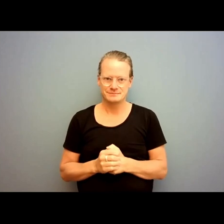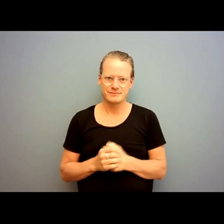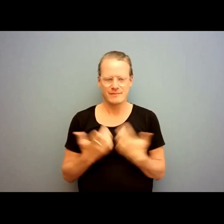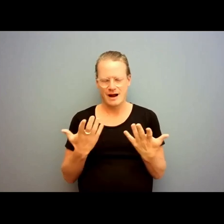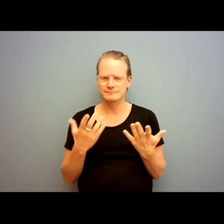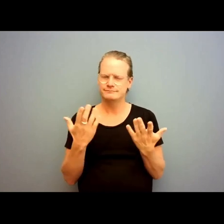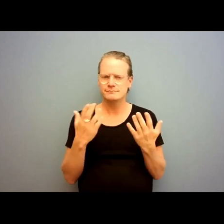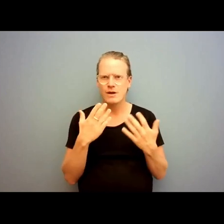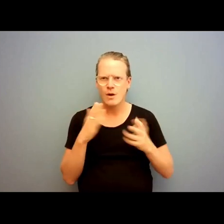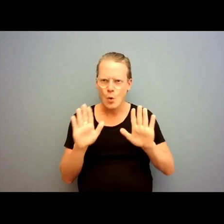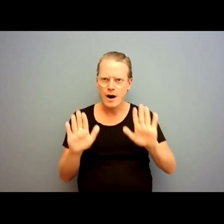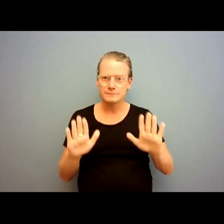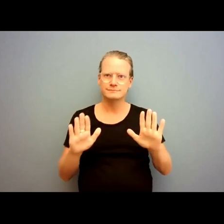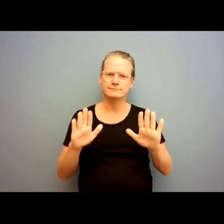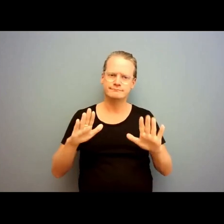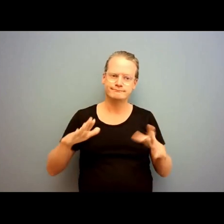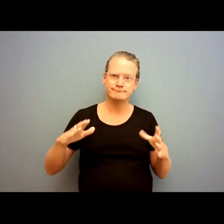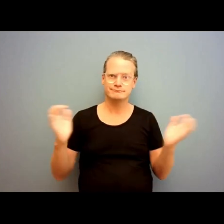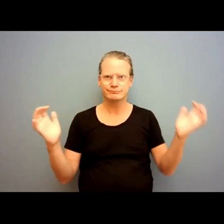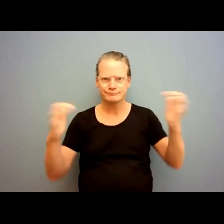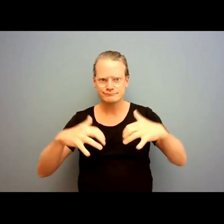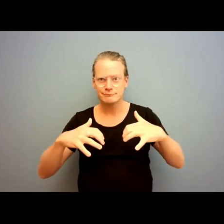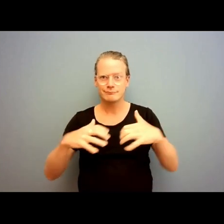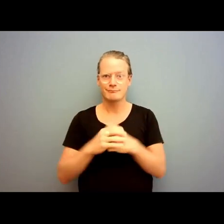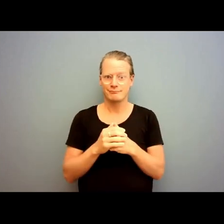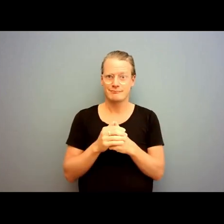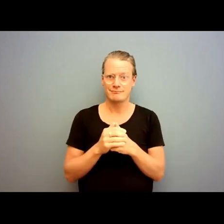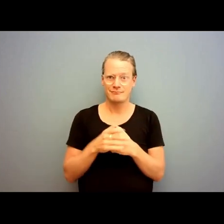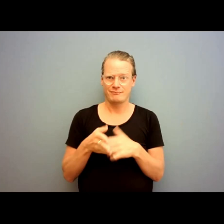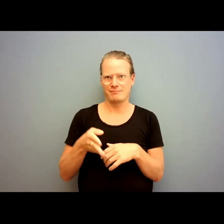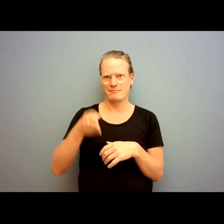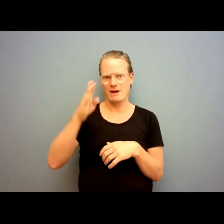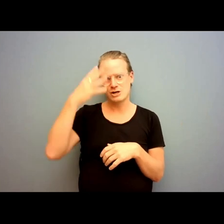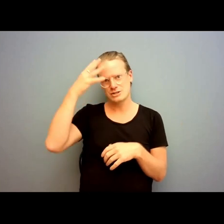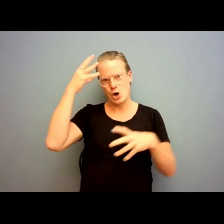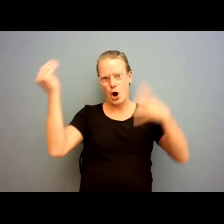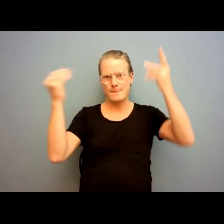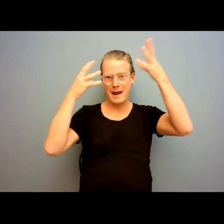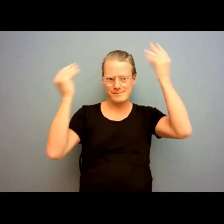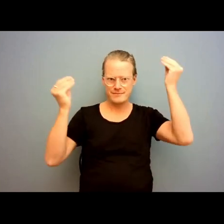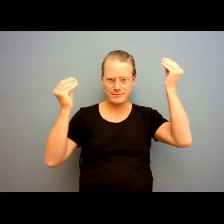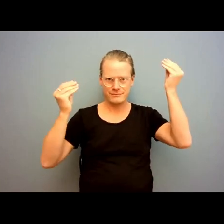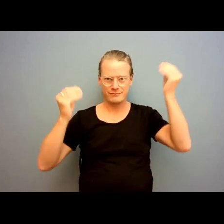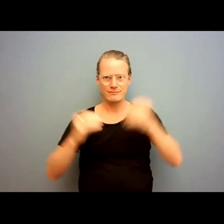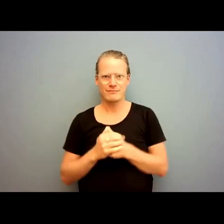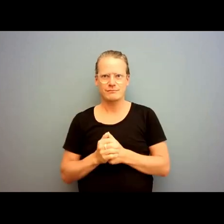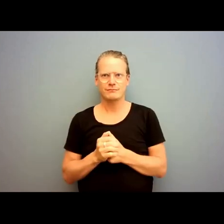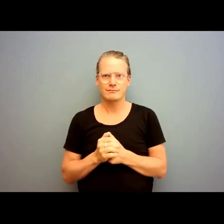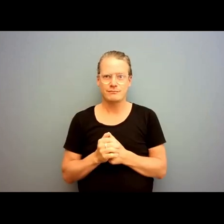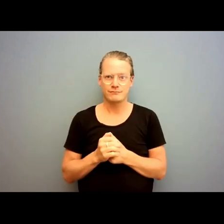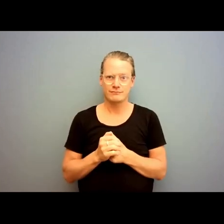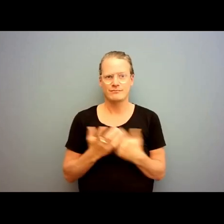Inari, in the northeastern lands of Sapmi. And here we will spend 2 days